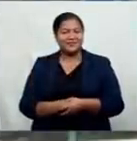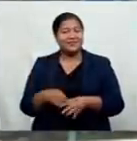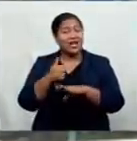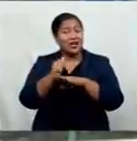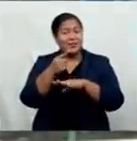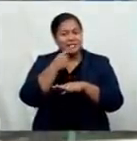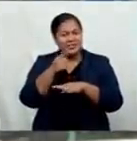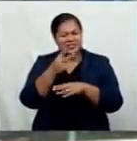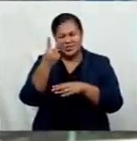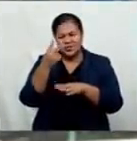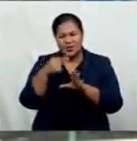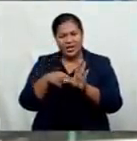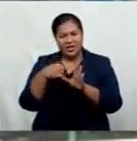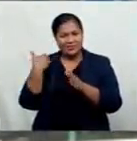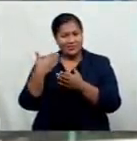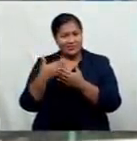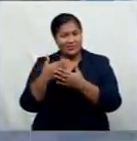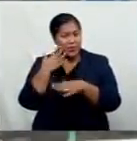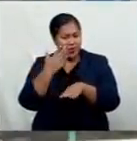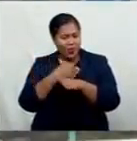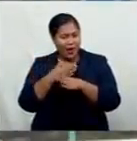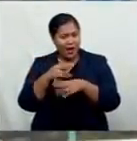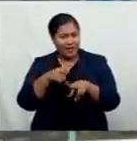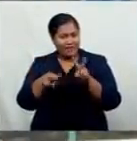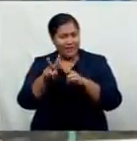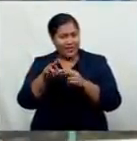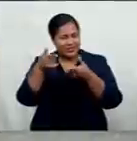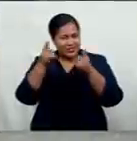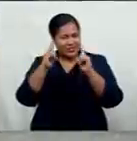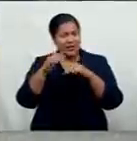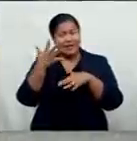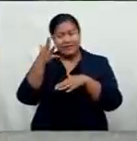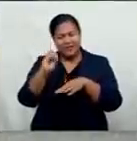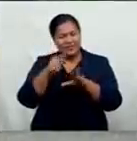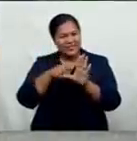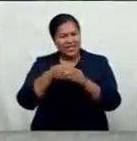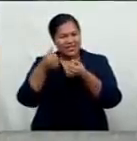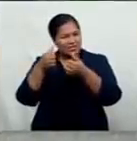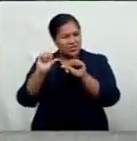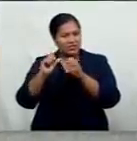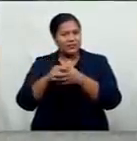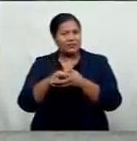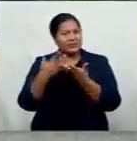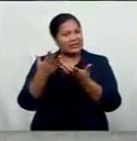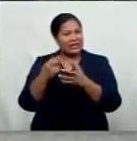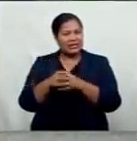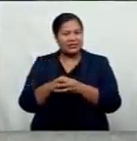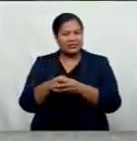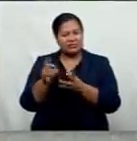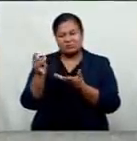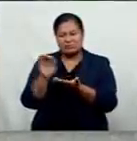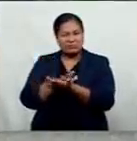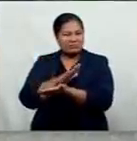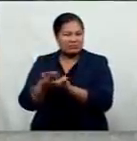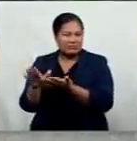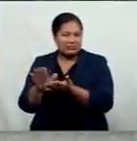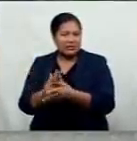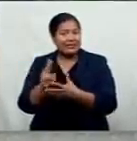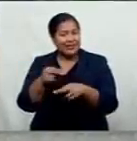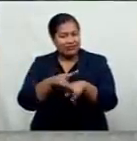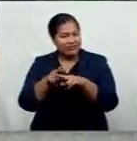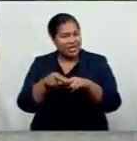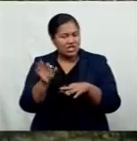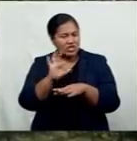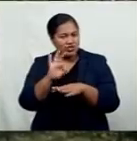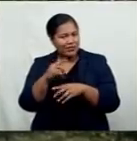in just 2 years under Ahluwalia's charge, 50 years of achievements have been put into dire jeopardy, and Fiji was